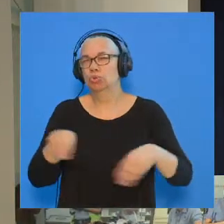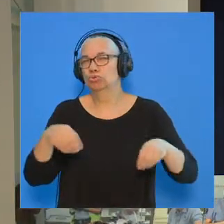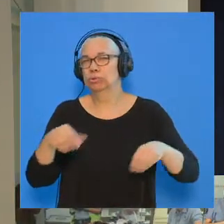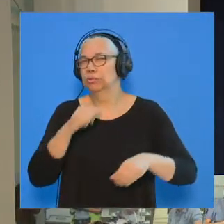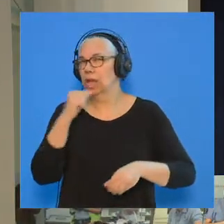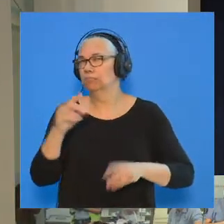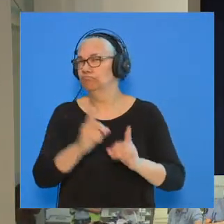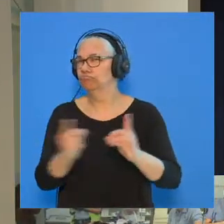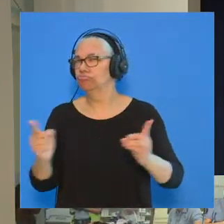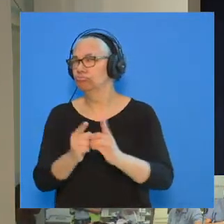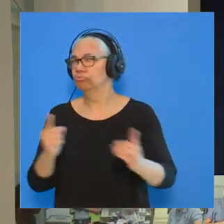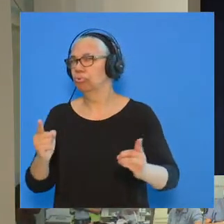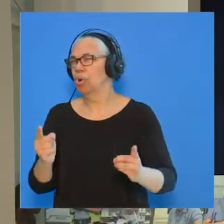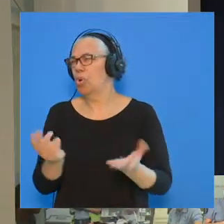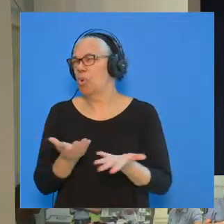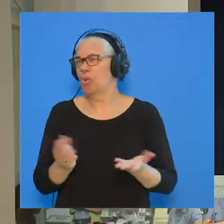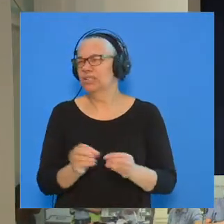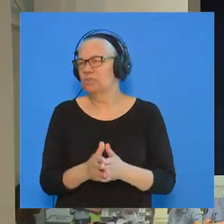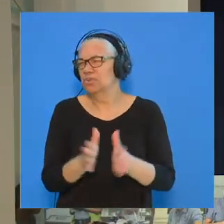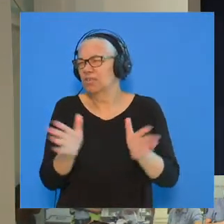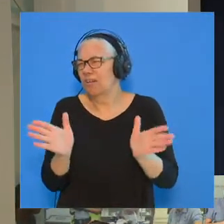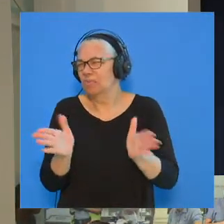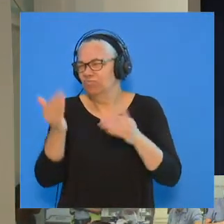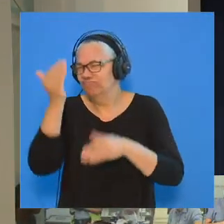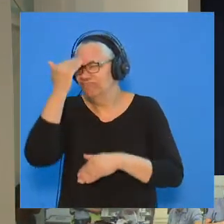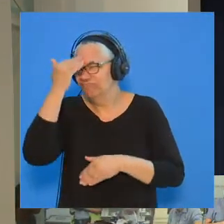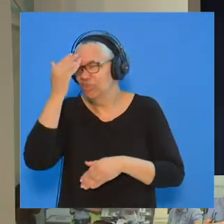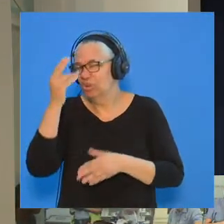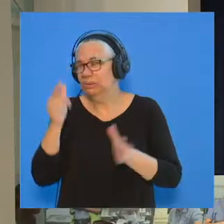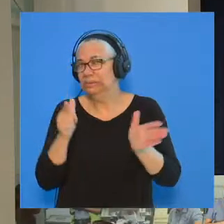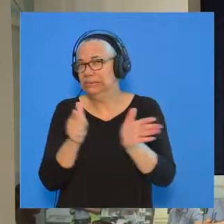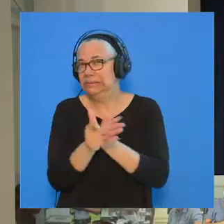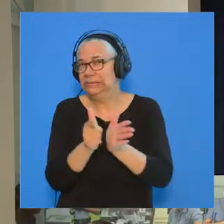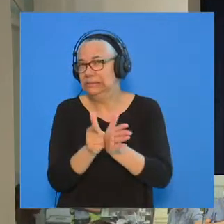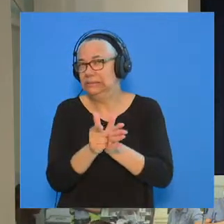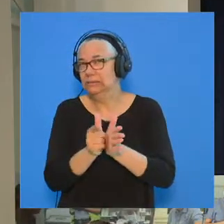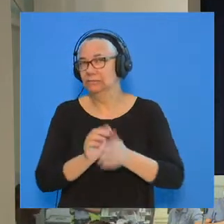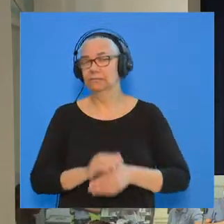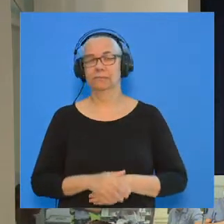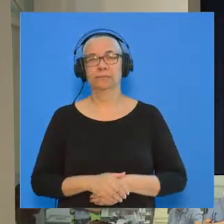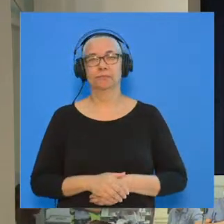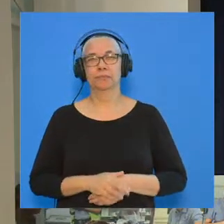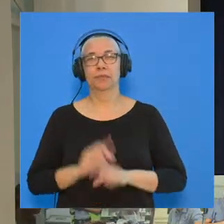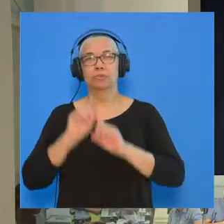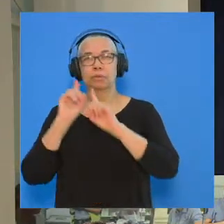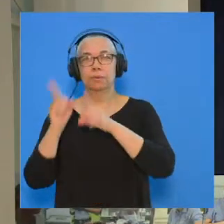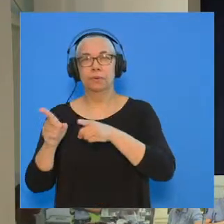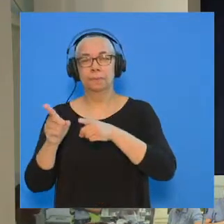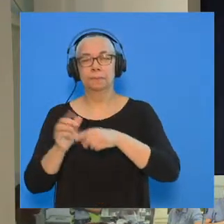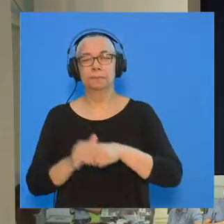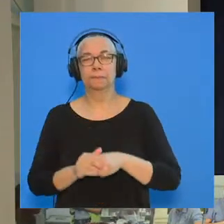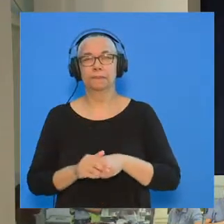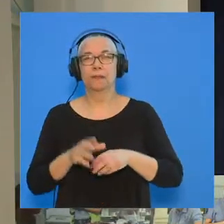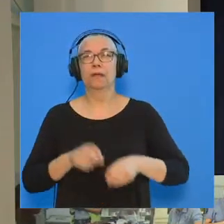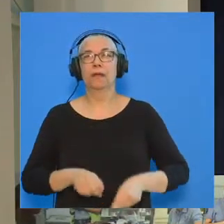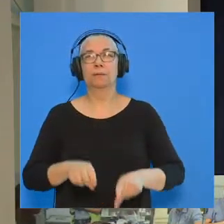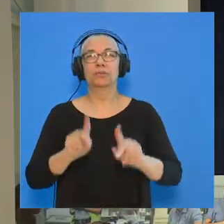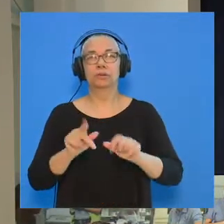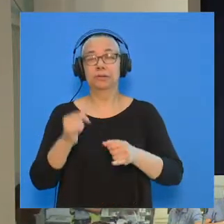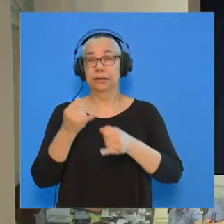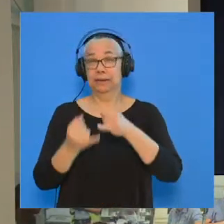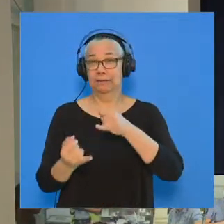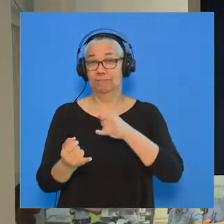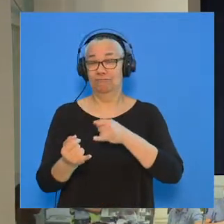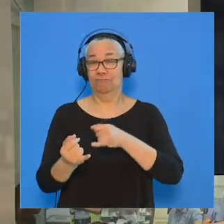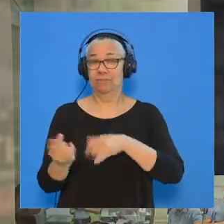common infraction? We've had the opportunity I have had the opportunity to, over the last day, to get the information